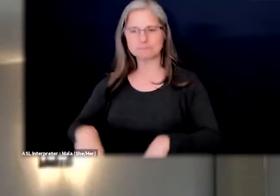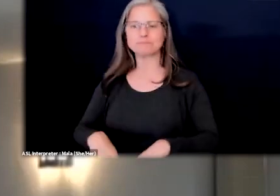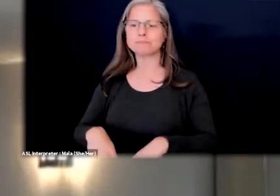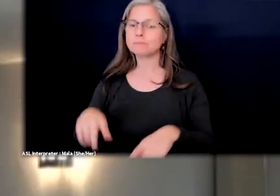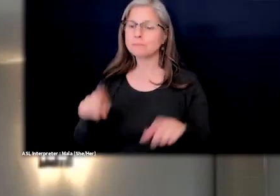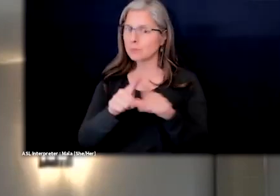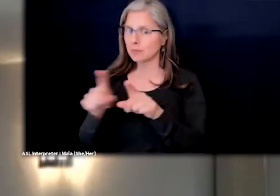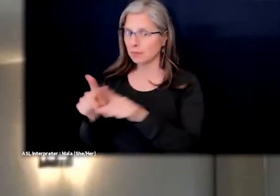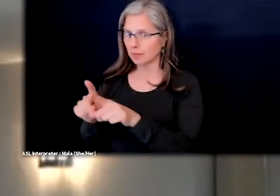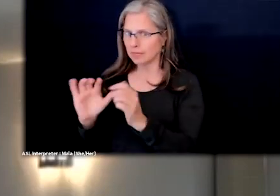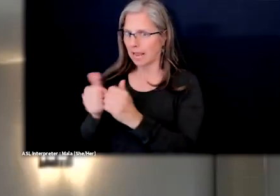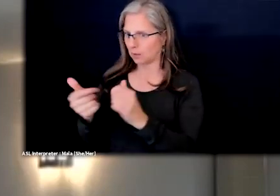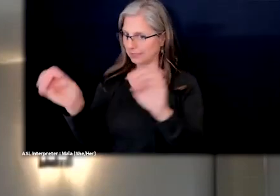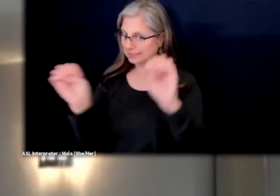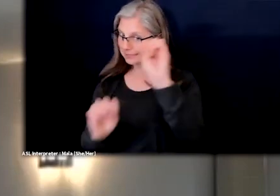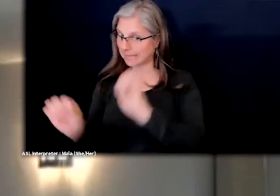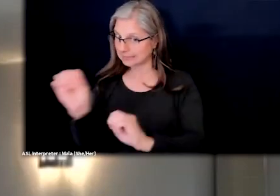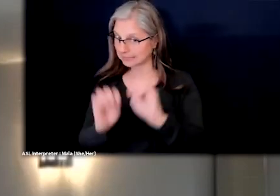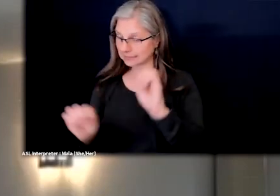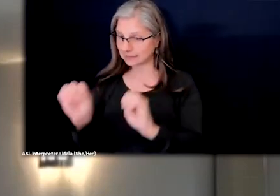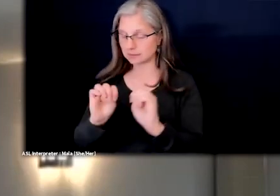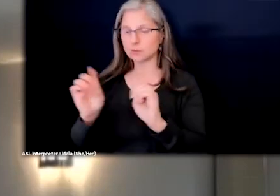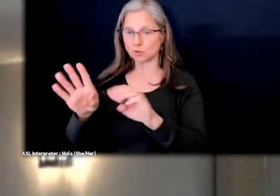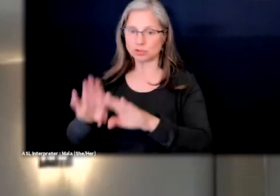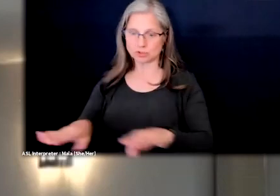also then how do we assess that the children learn it.